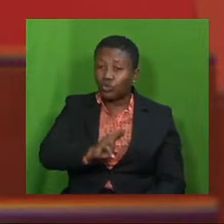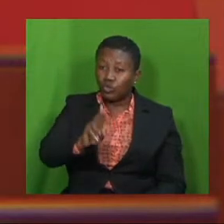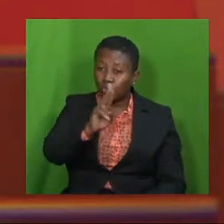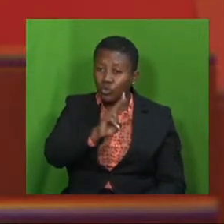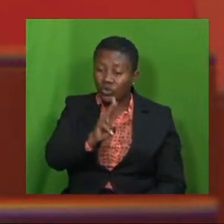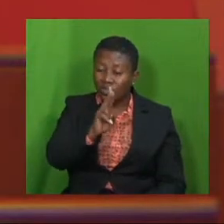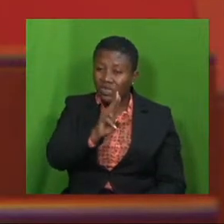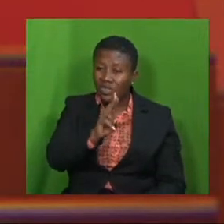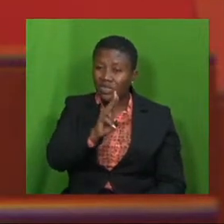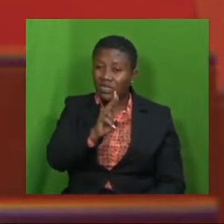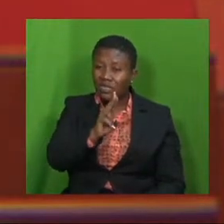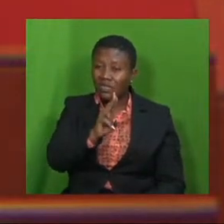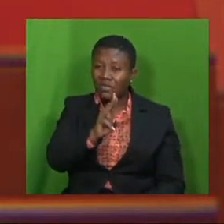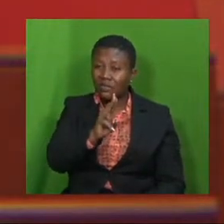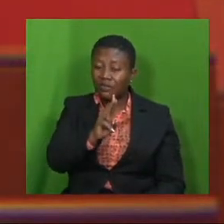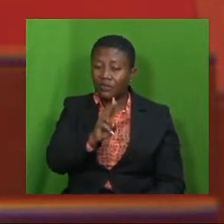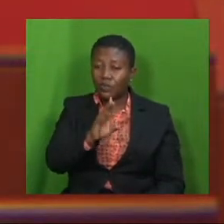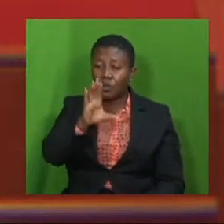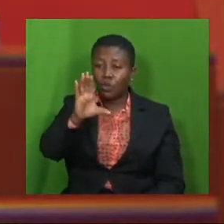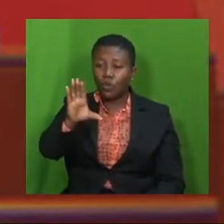sittings.